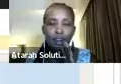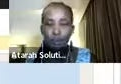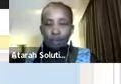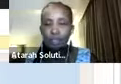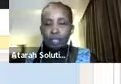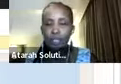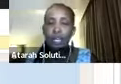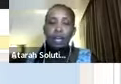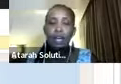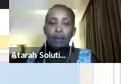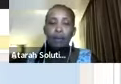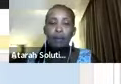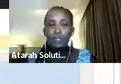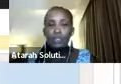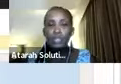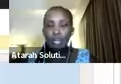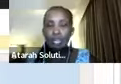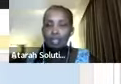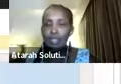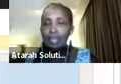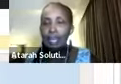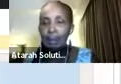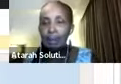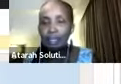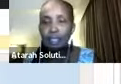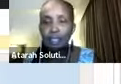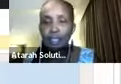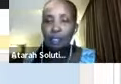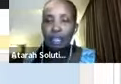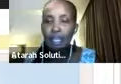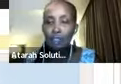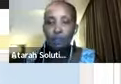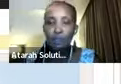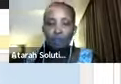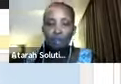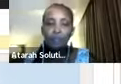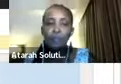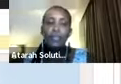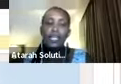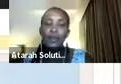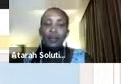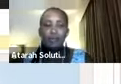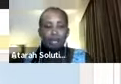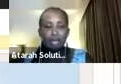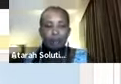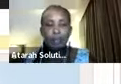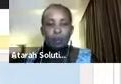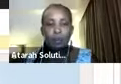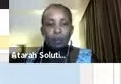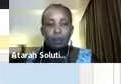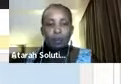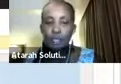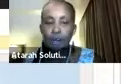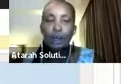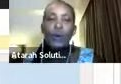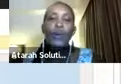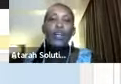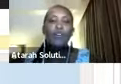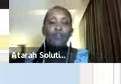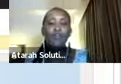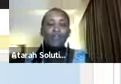of information that Pathway Solutions has in their LMS that you guys can get to enjoy. And then we have Wicklin, we have Capula